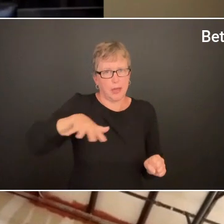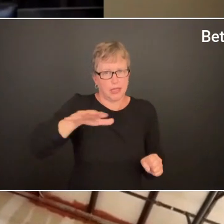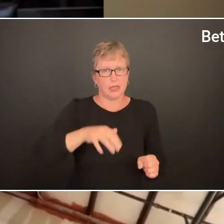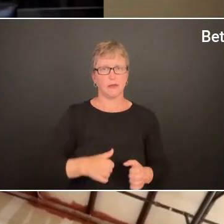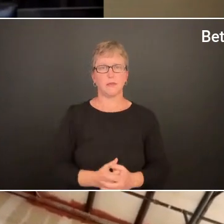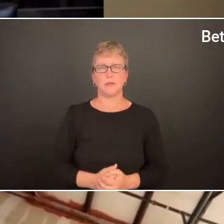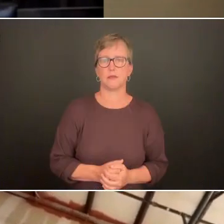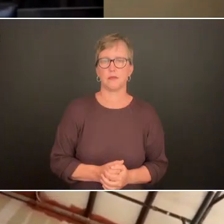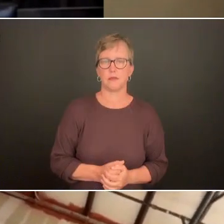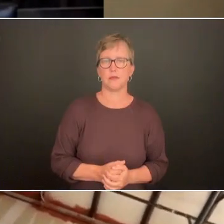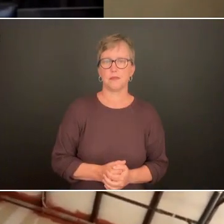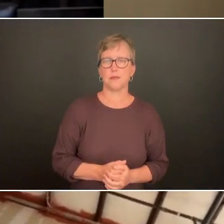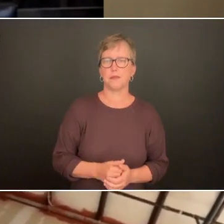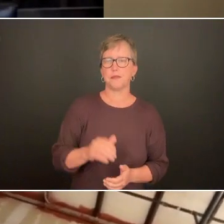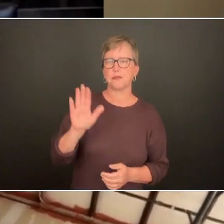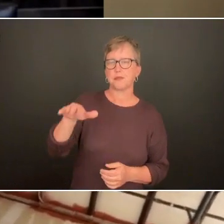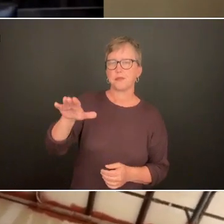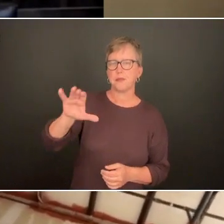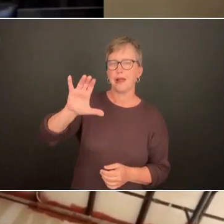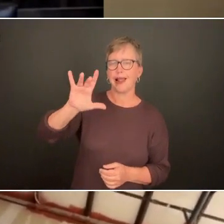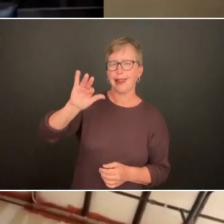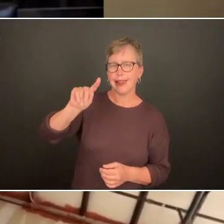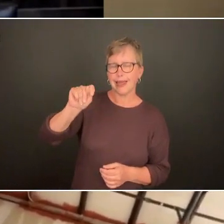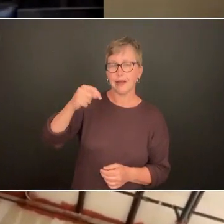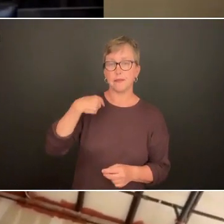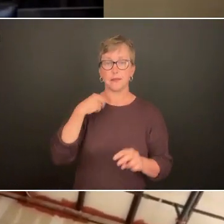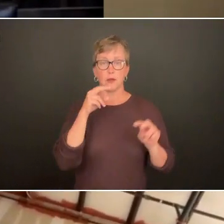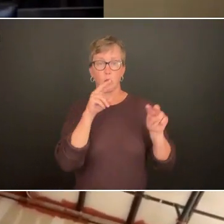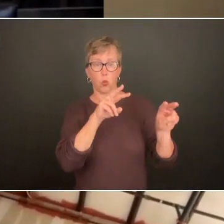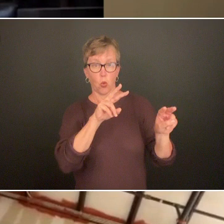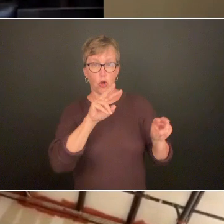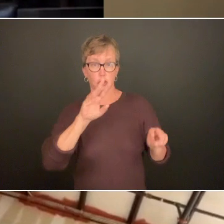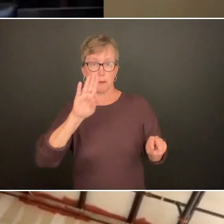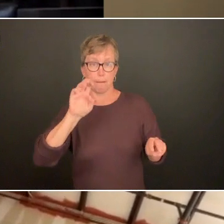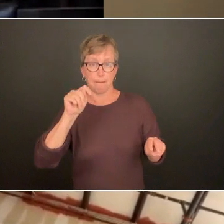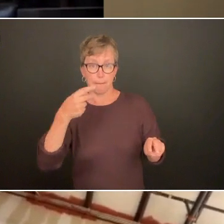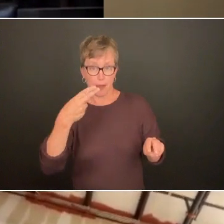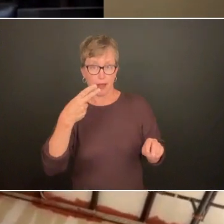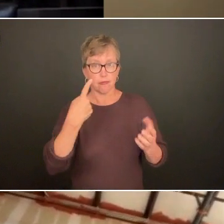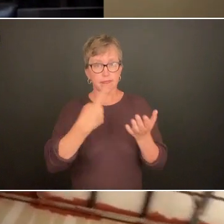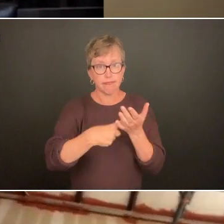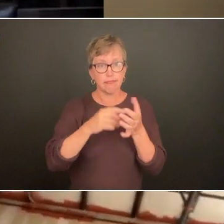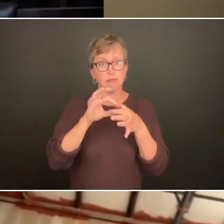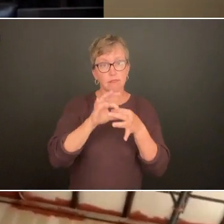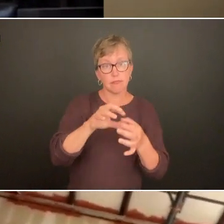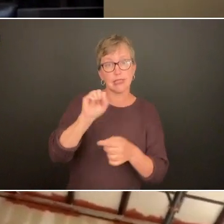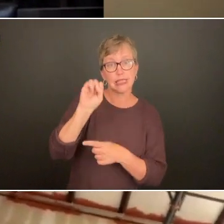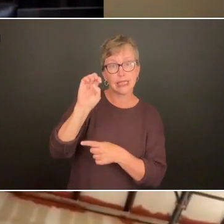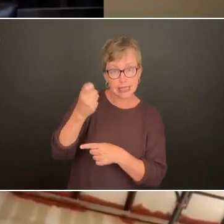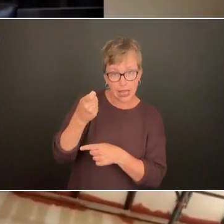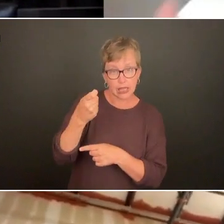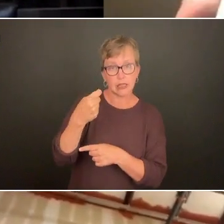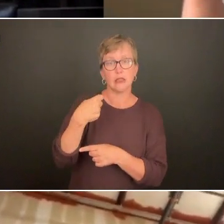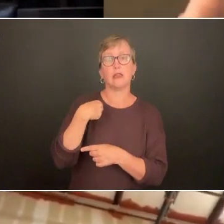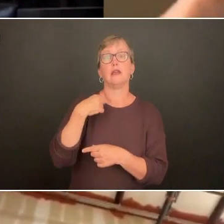that environment. Clint, in hearing Beth talk about the somewhat complexity of sex for us,